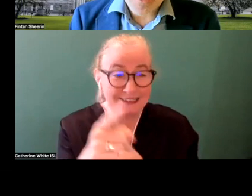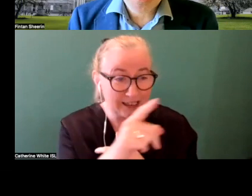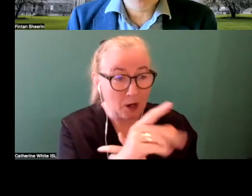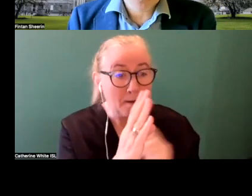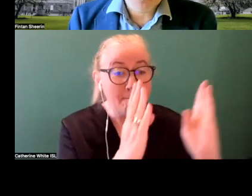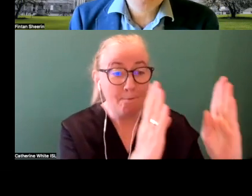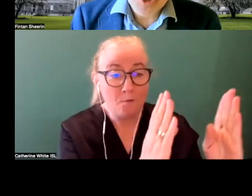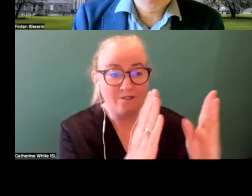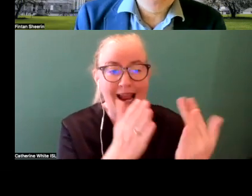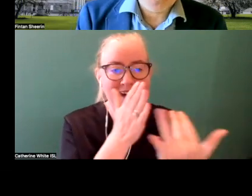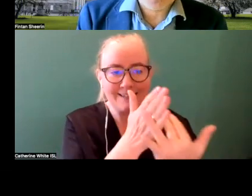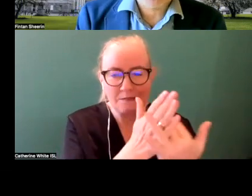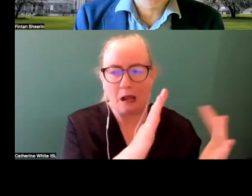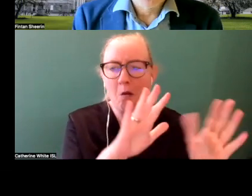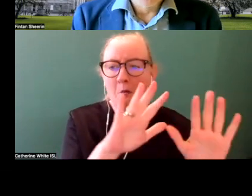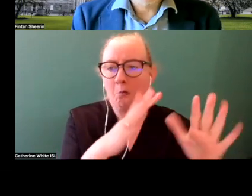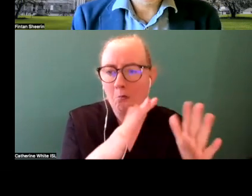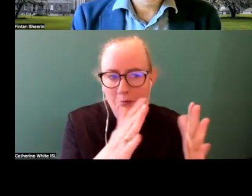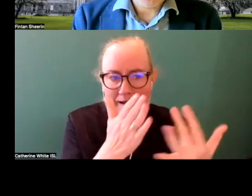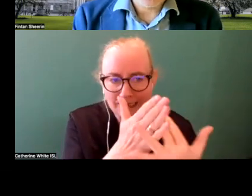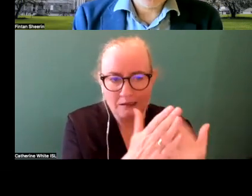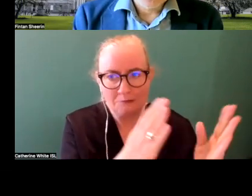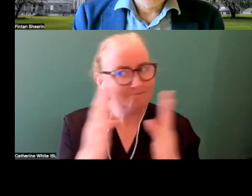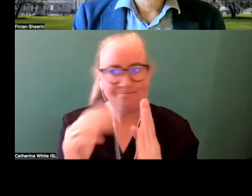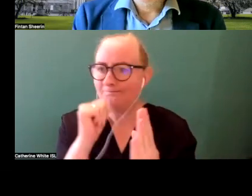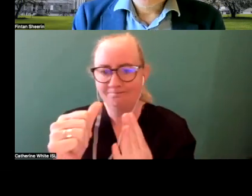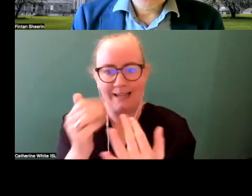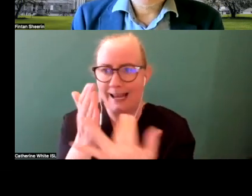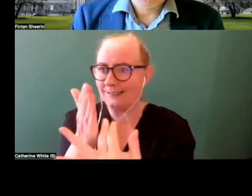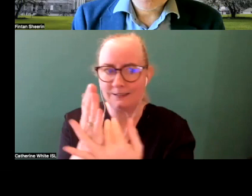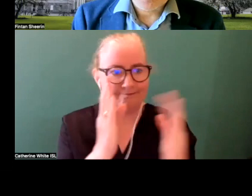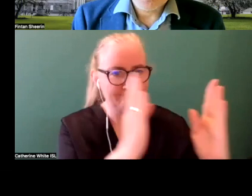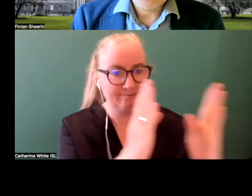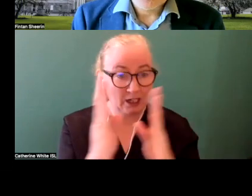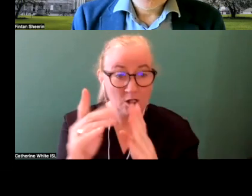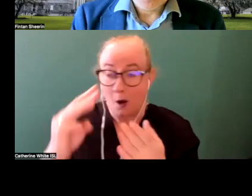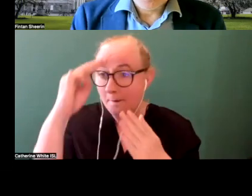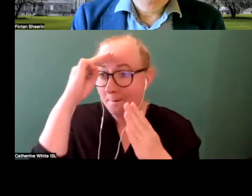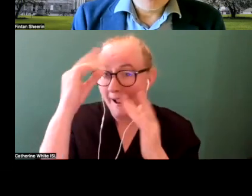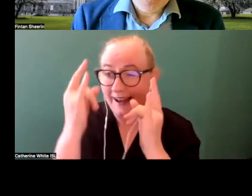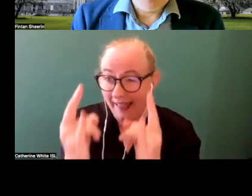across accessible, fairly accessible, non-accessible, we're finding that there are things such as mental health,